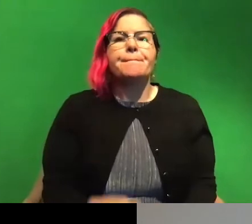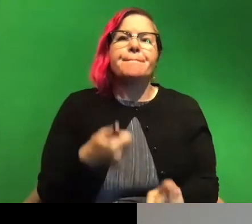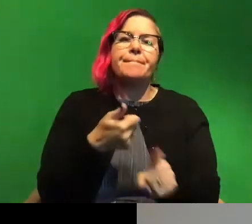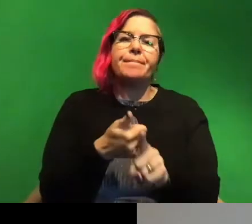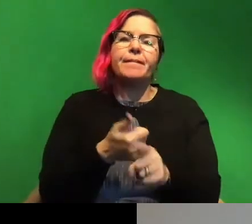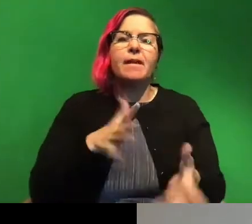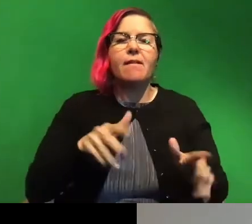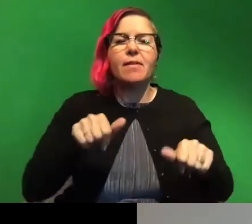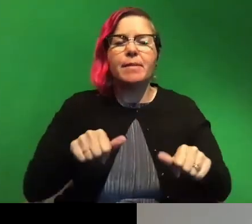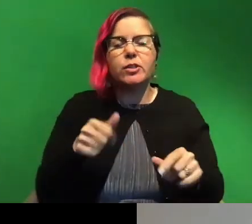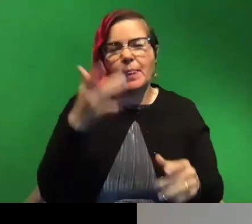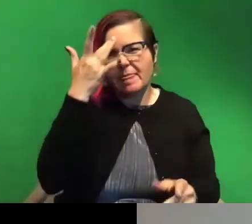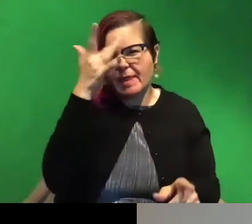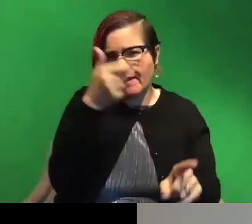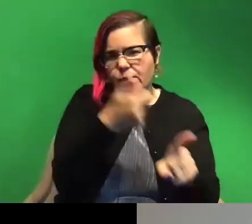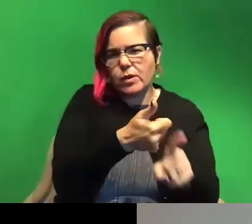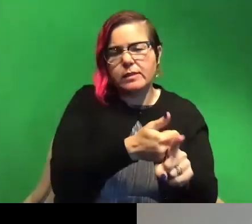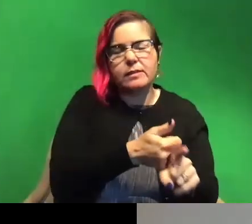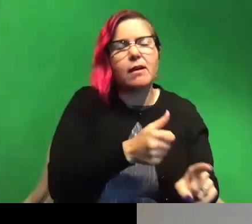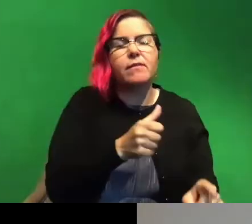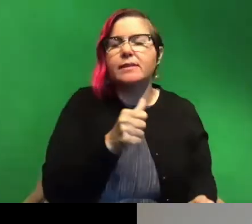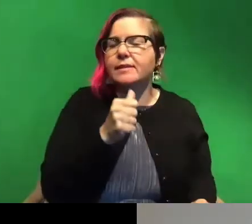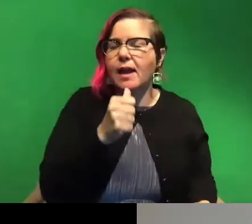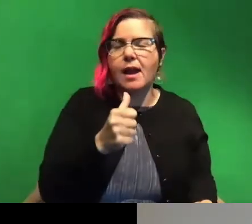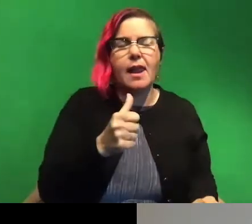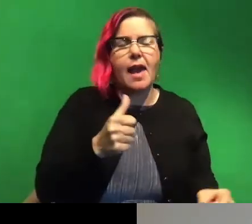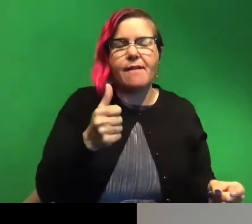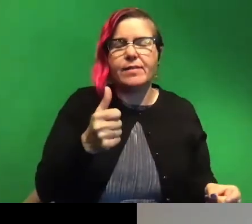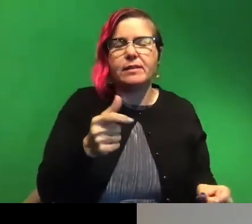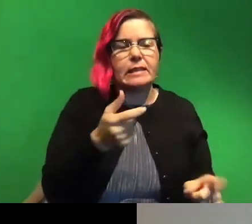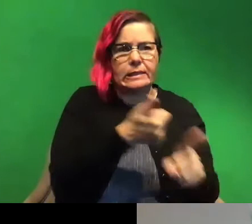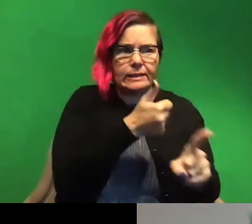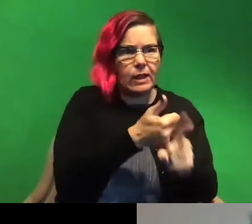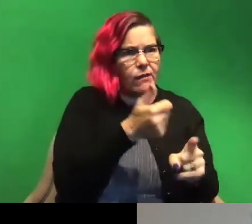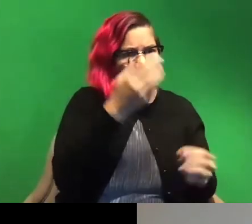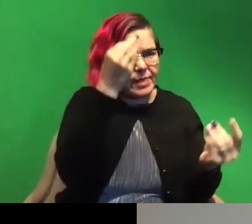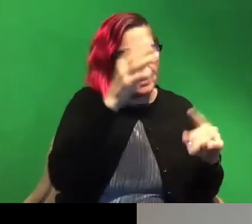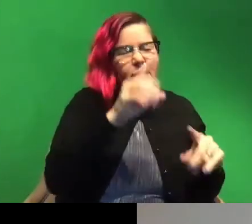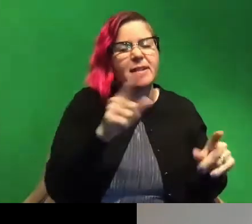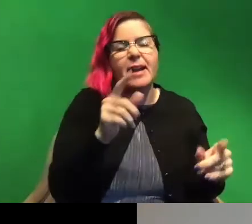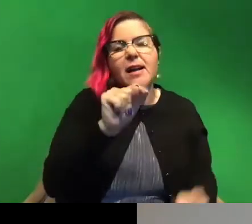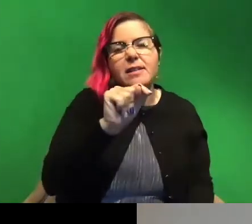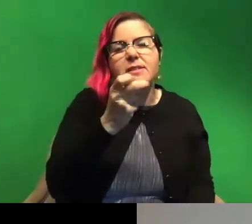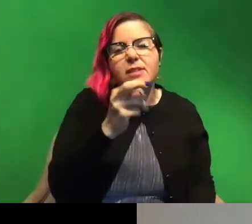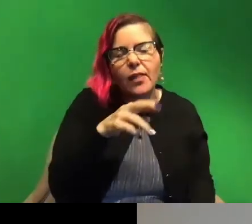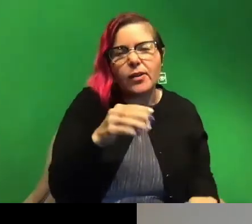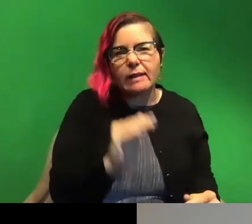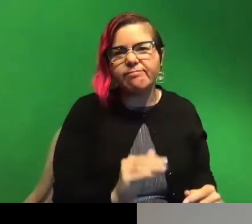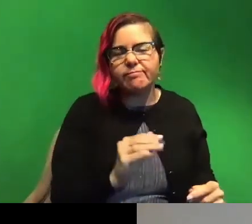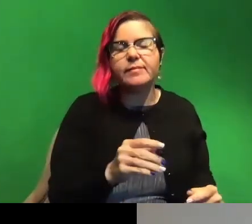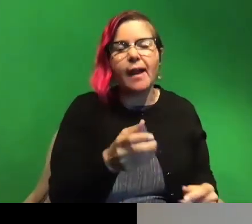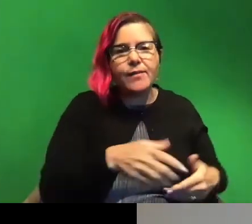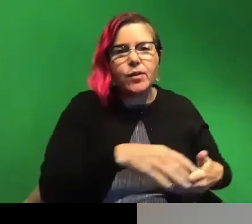ability to think for itself. Now, it's not sentient. It can't think all by itself. It's still like a toddler. Very much it needs someone to hold its